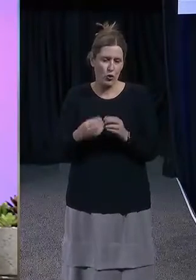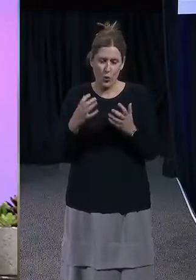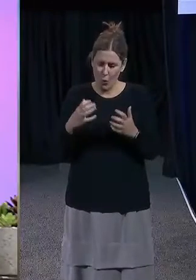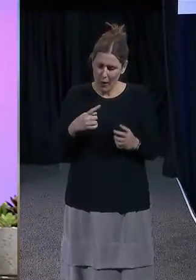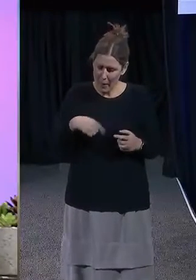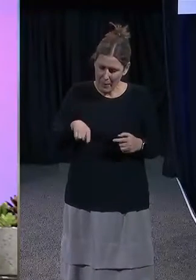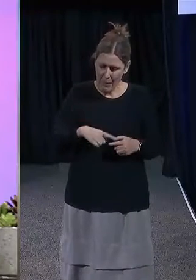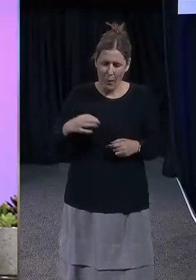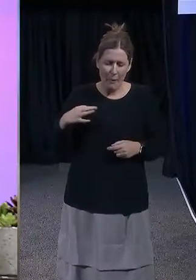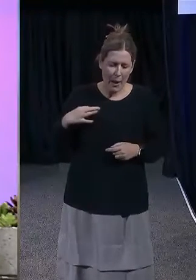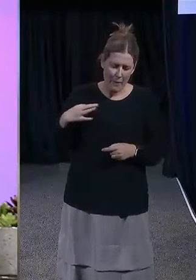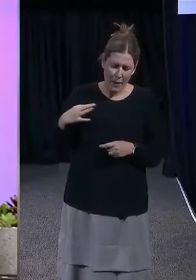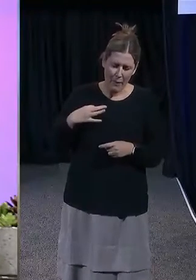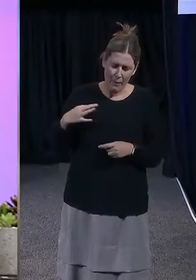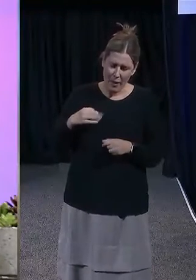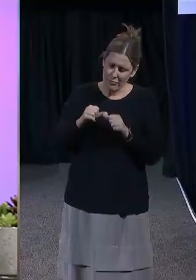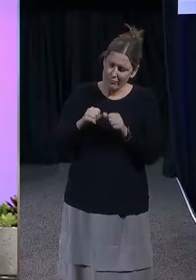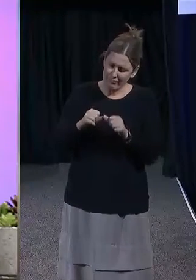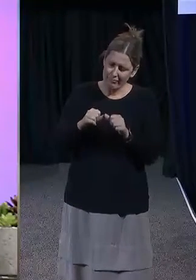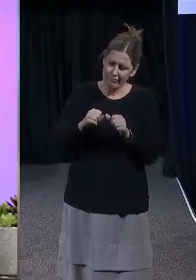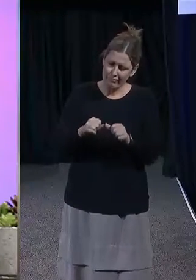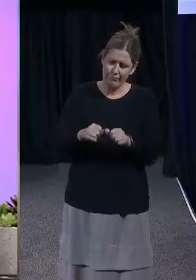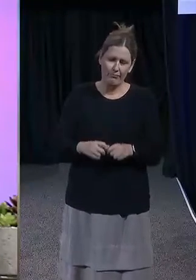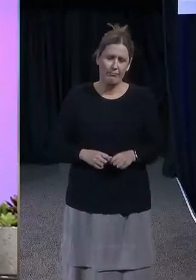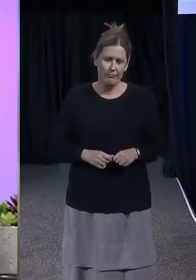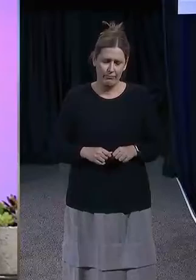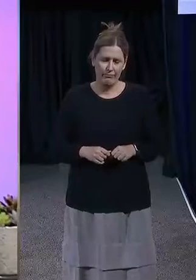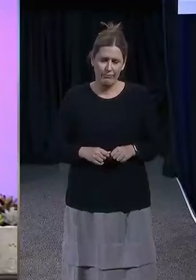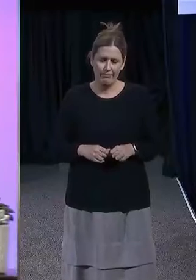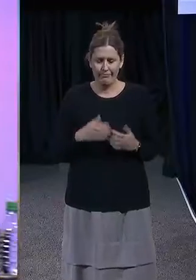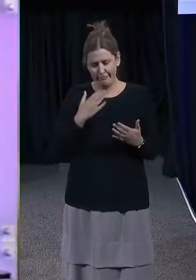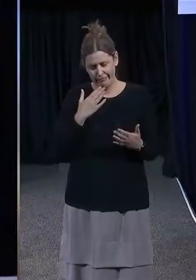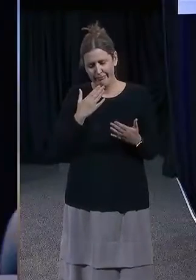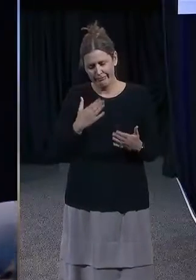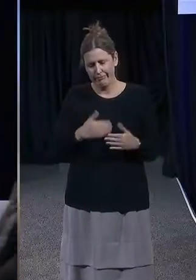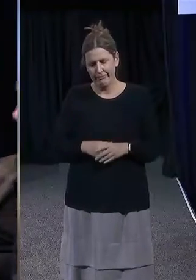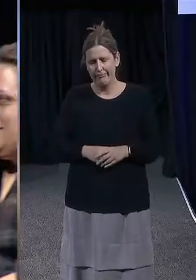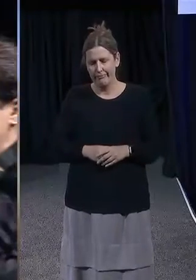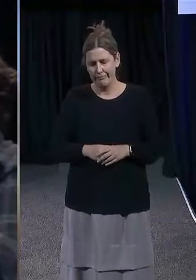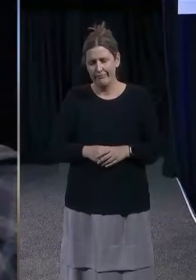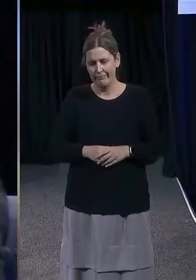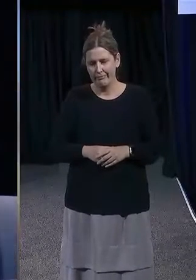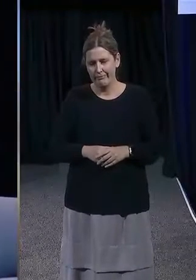are overly qualified. Thank you. Dr. King?